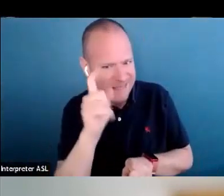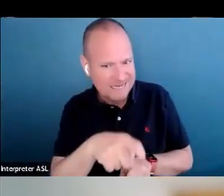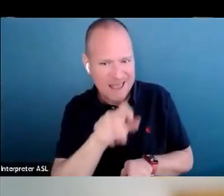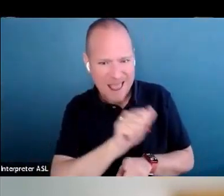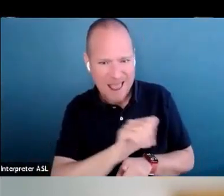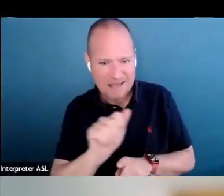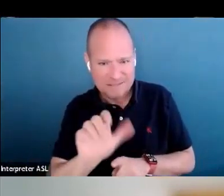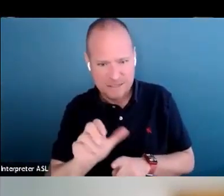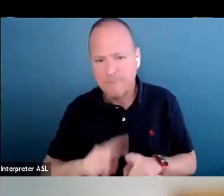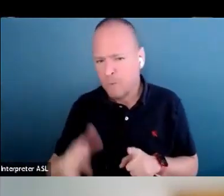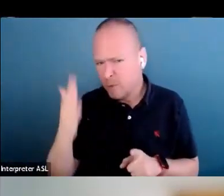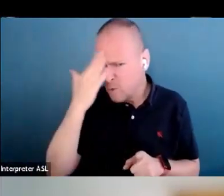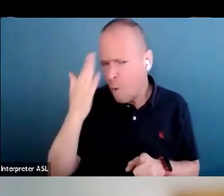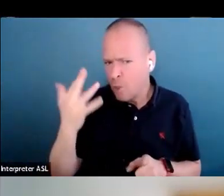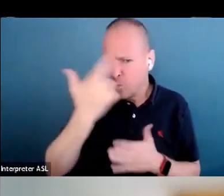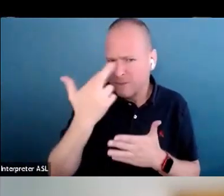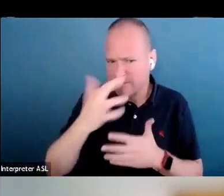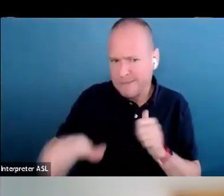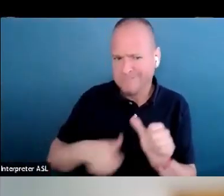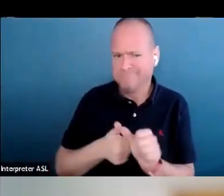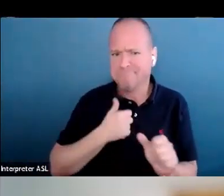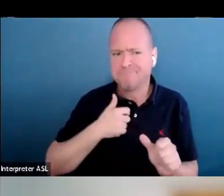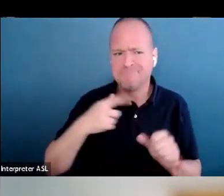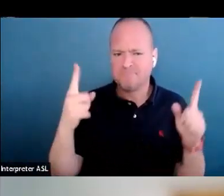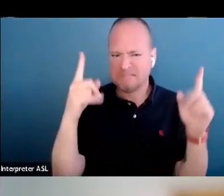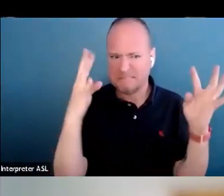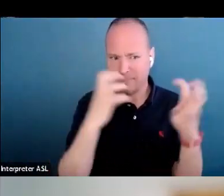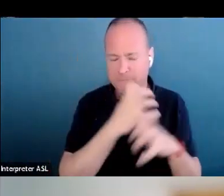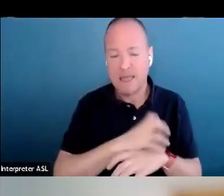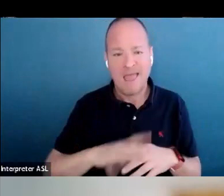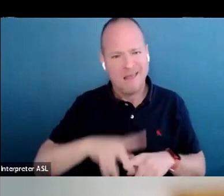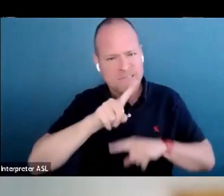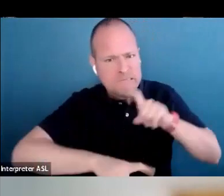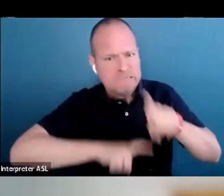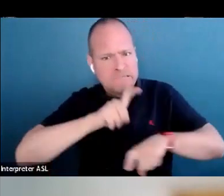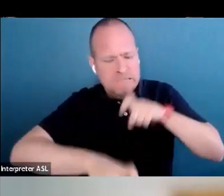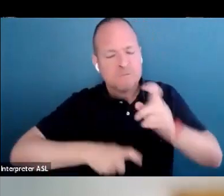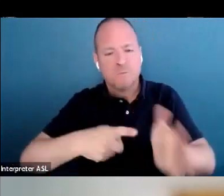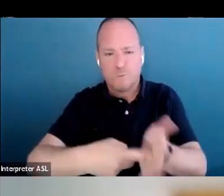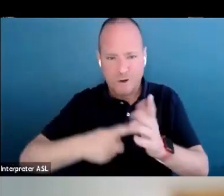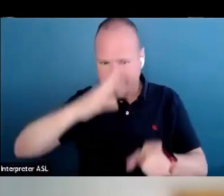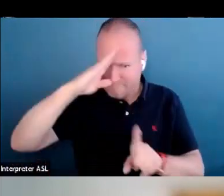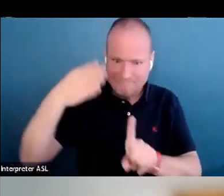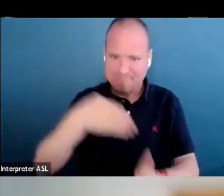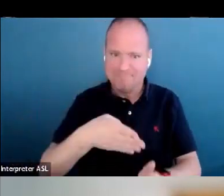these reasons are complicated, and asking about them in detail will take dedicated research.